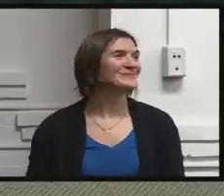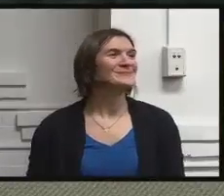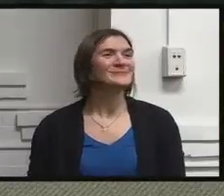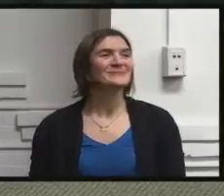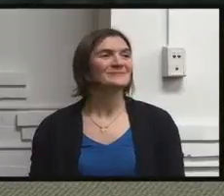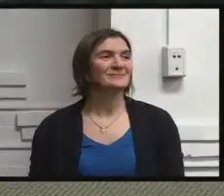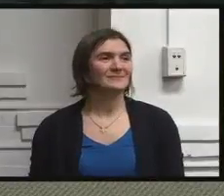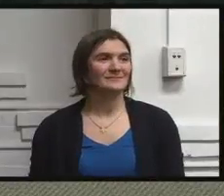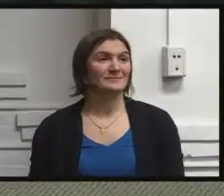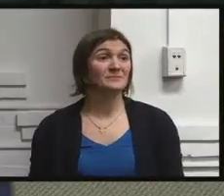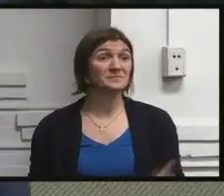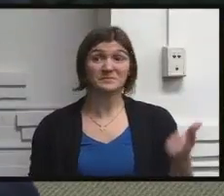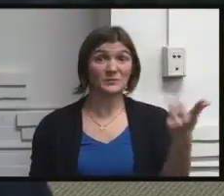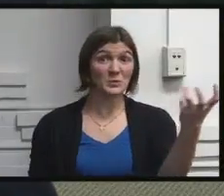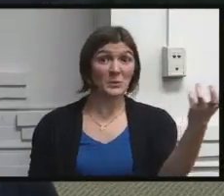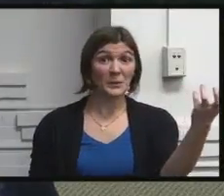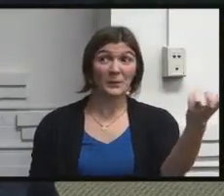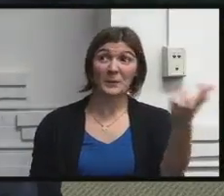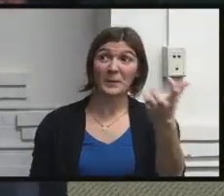We can keep these, right?